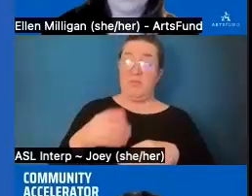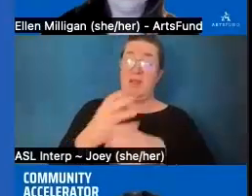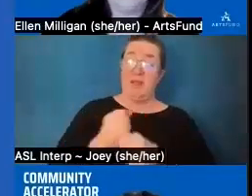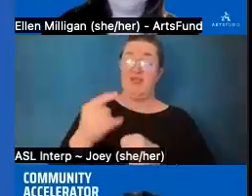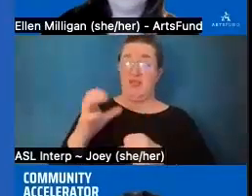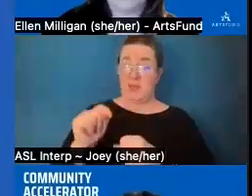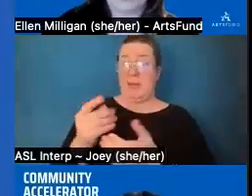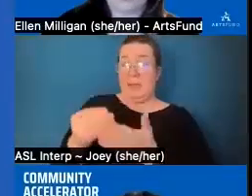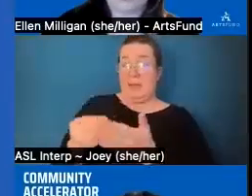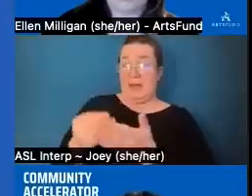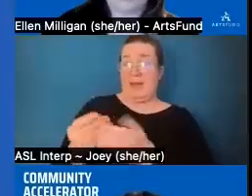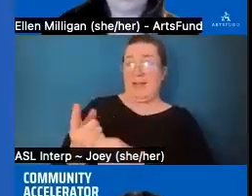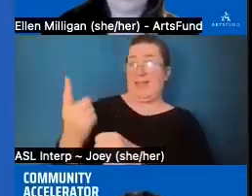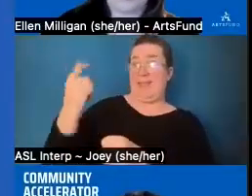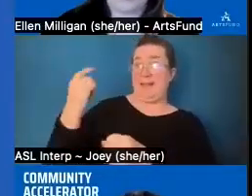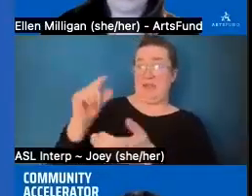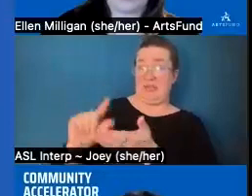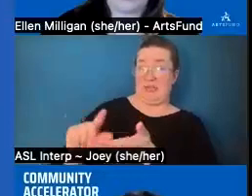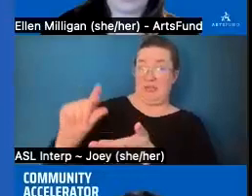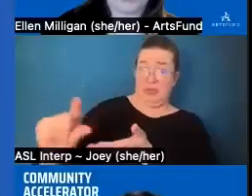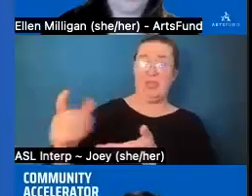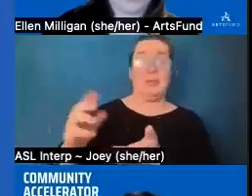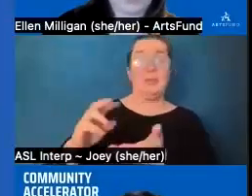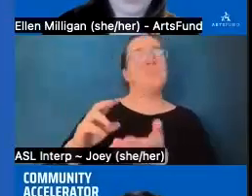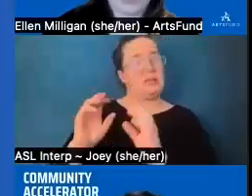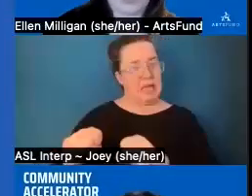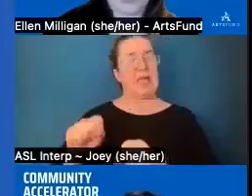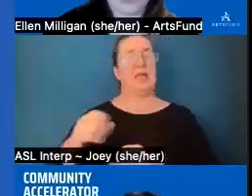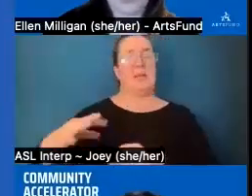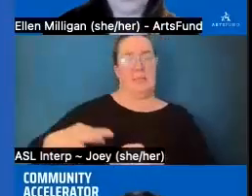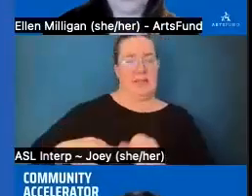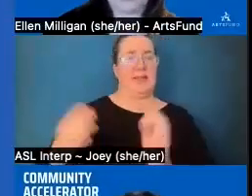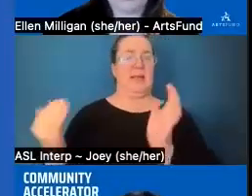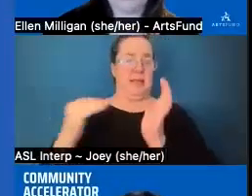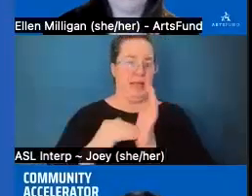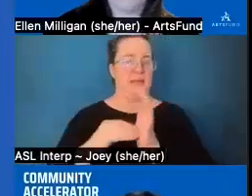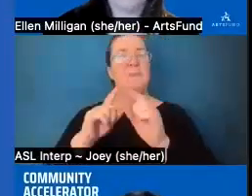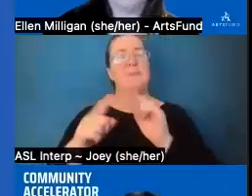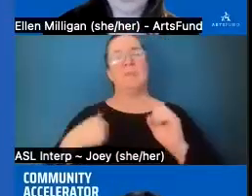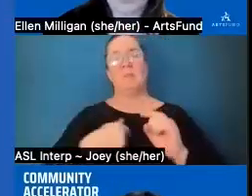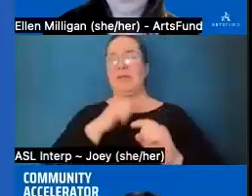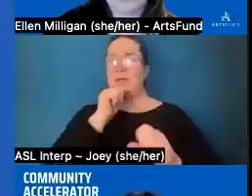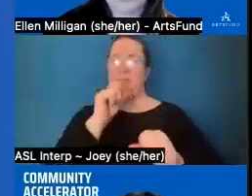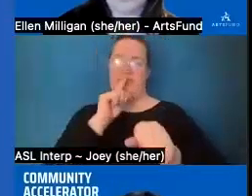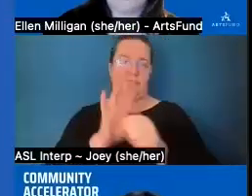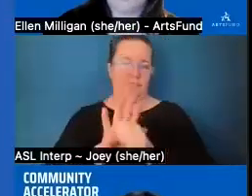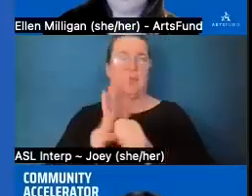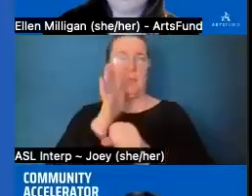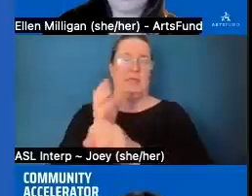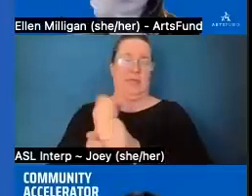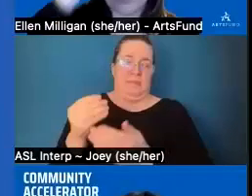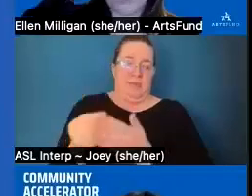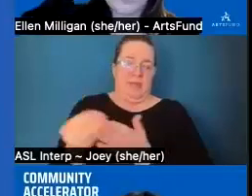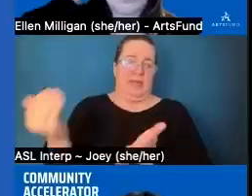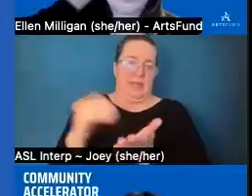again, though neither are automatic guarantees of eligibility or funding in year 2. Likewise, if your